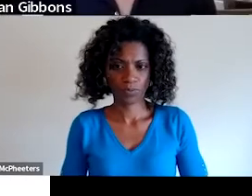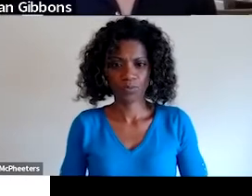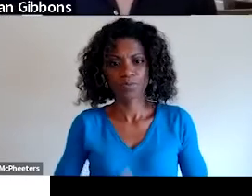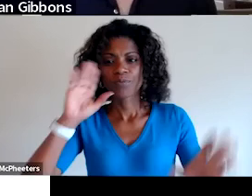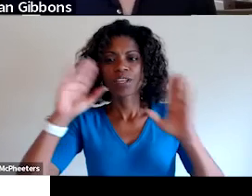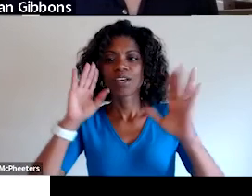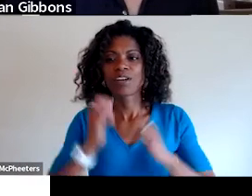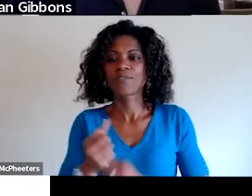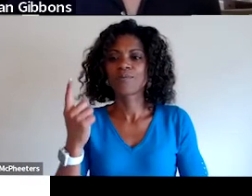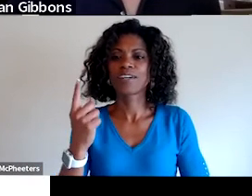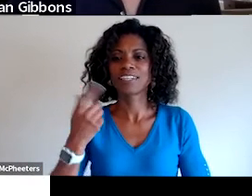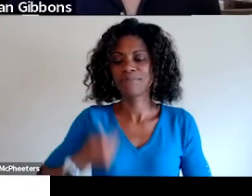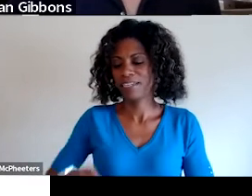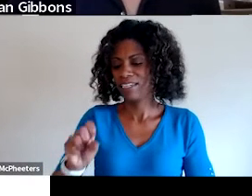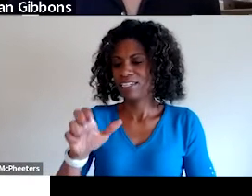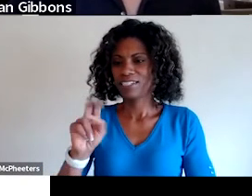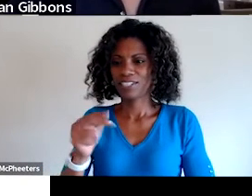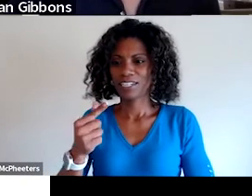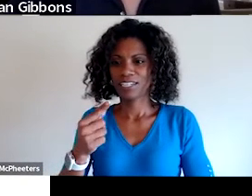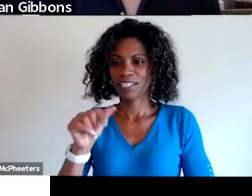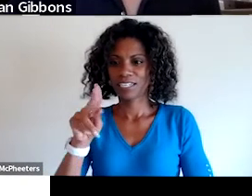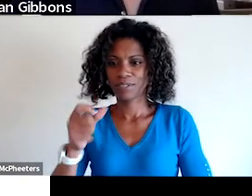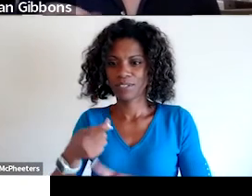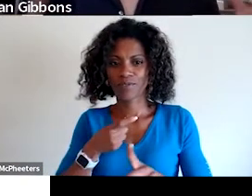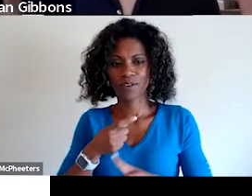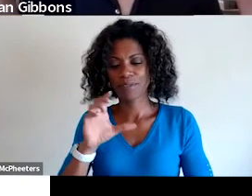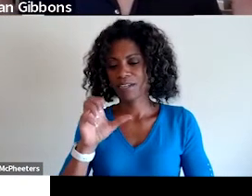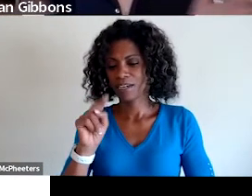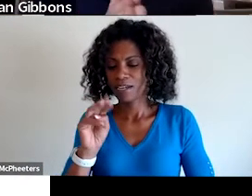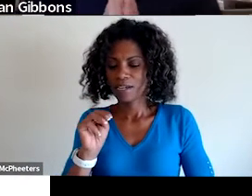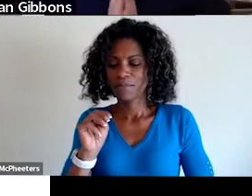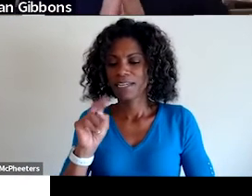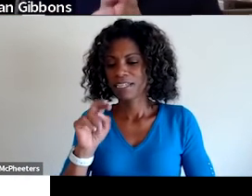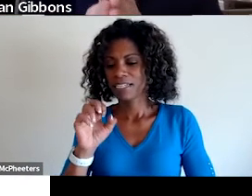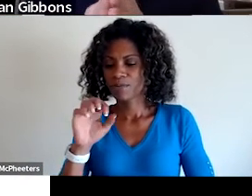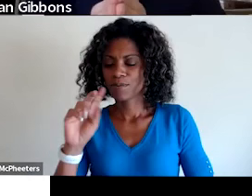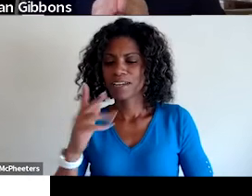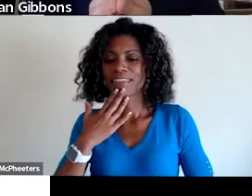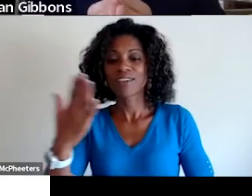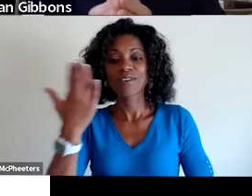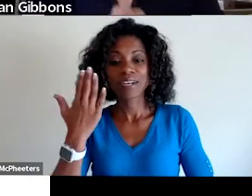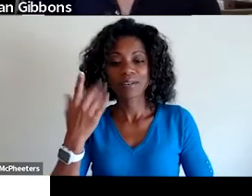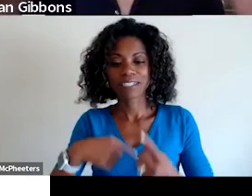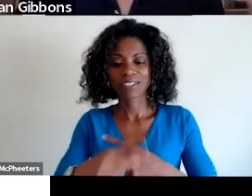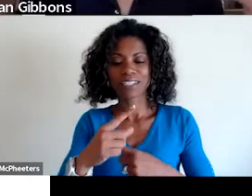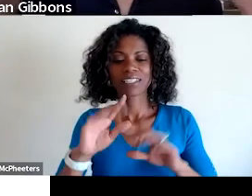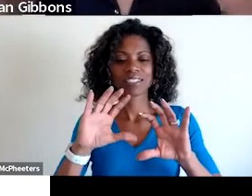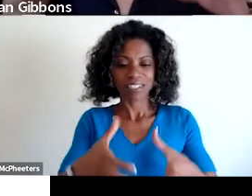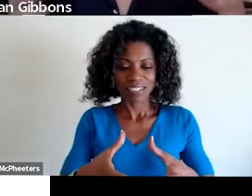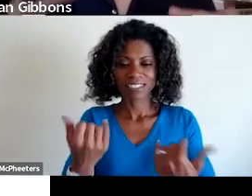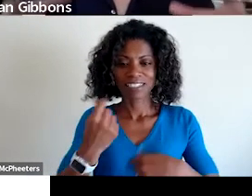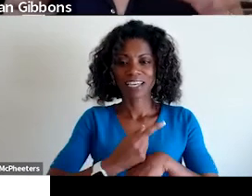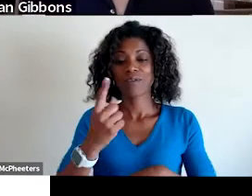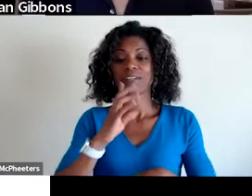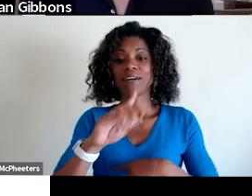Hey everyone, it is Sean Gibbons from the Communications Network. Welcome to this Communications Network webinar. Hopefully you're in the right spot. We're going to be talking about